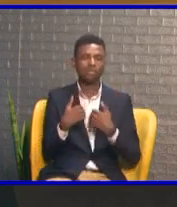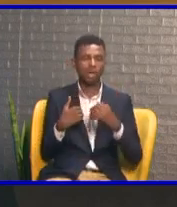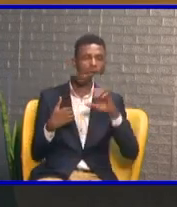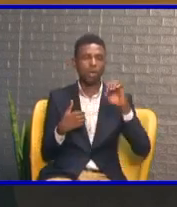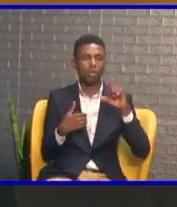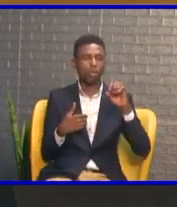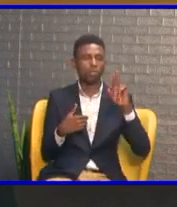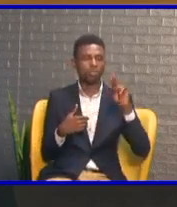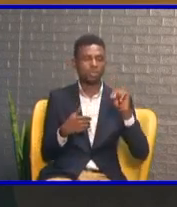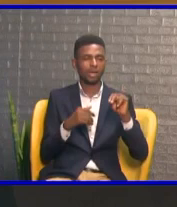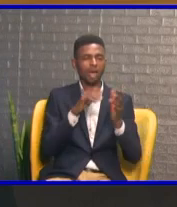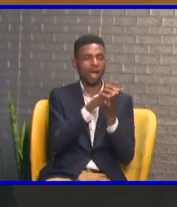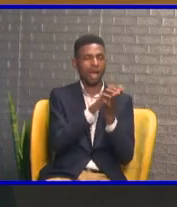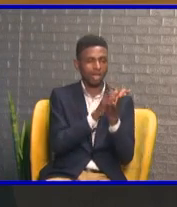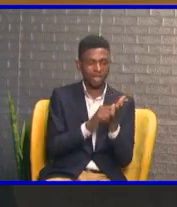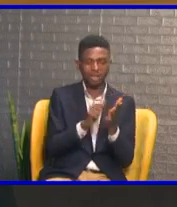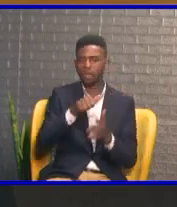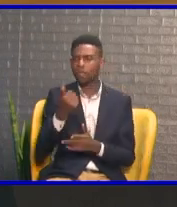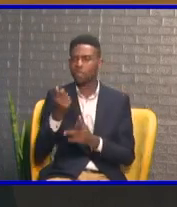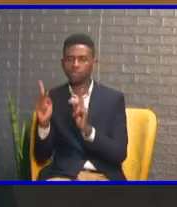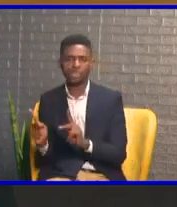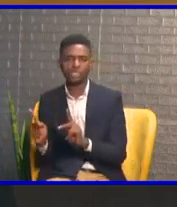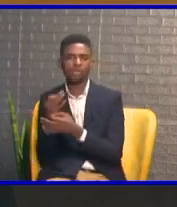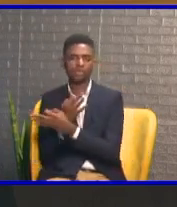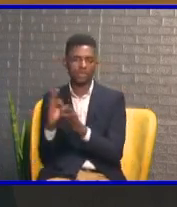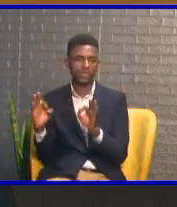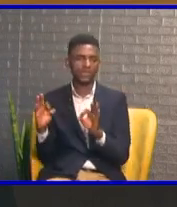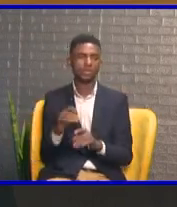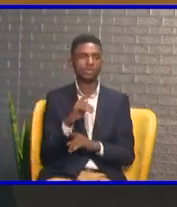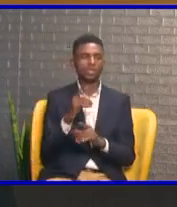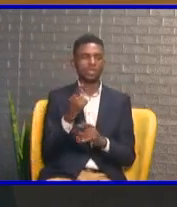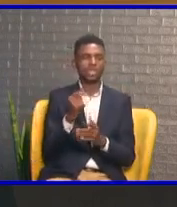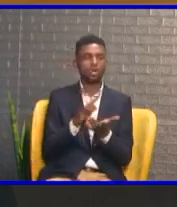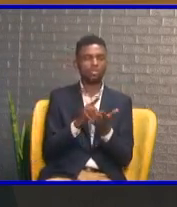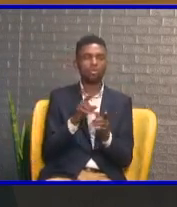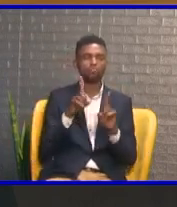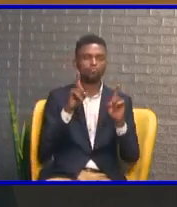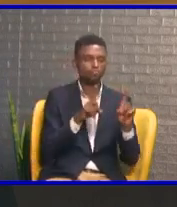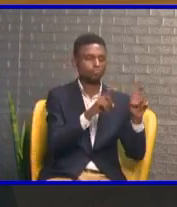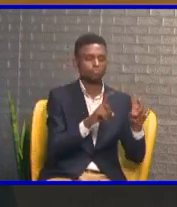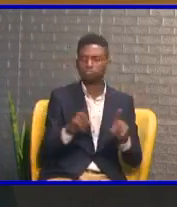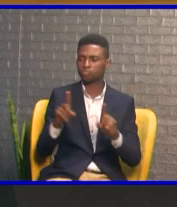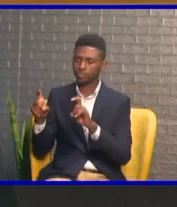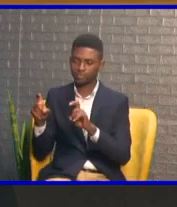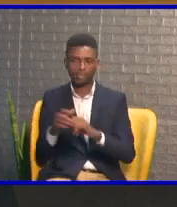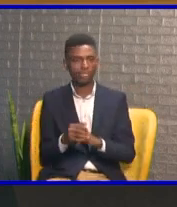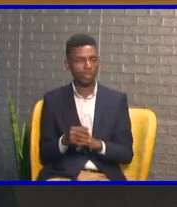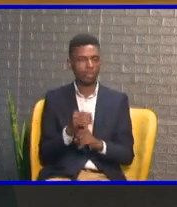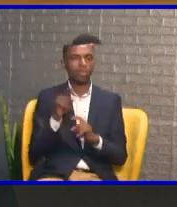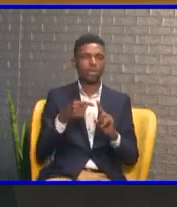other was free. So they went and did a test. Now, after the results came out,